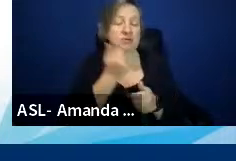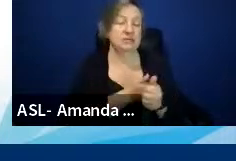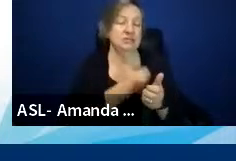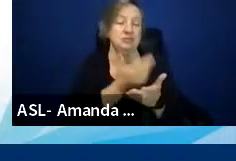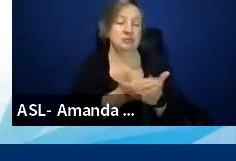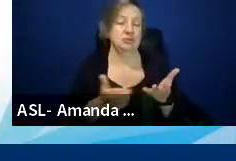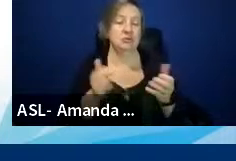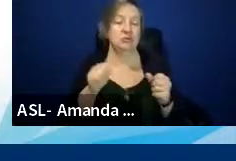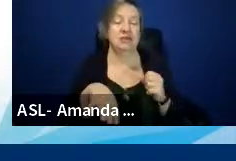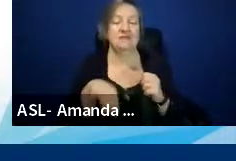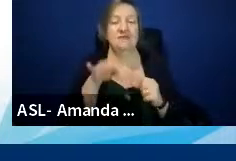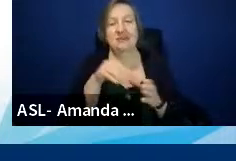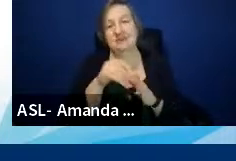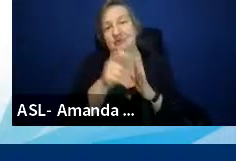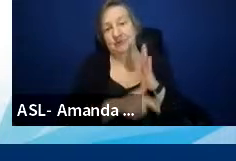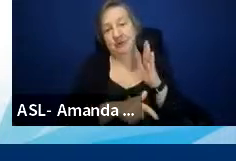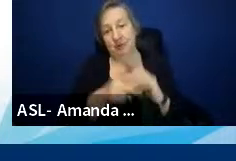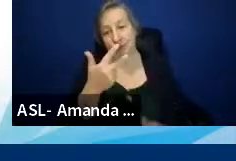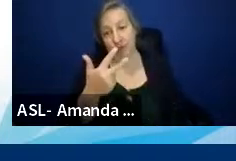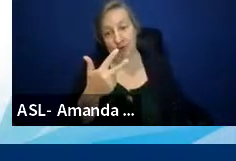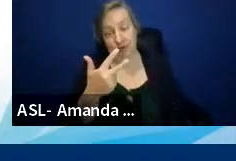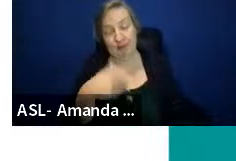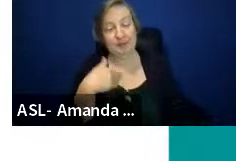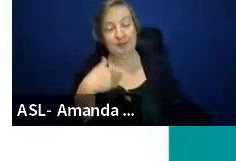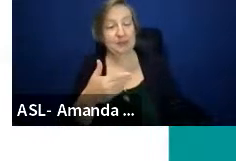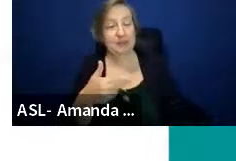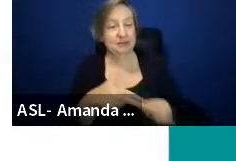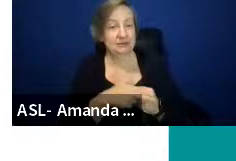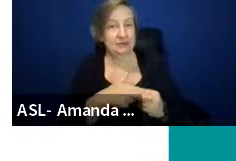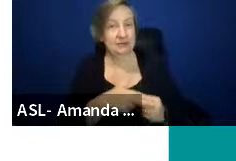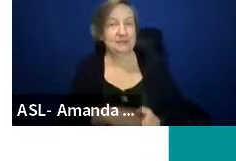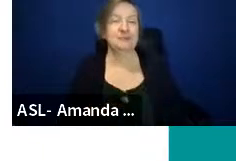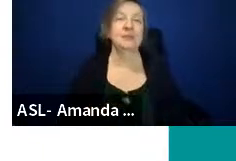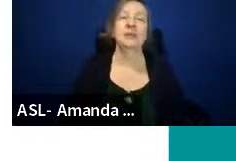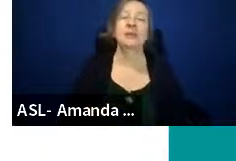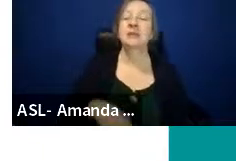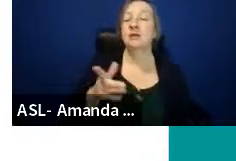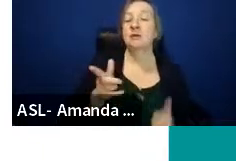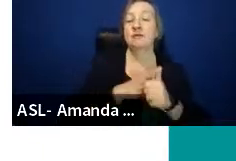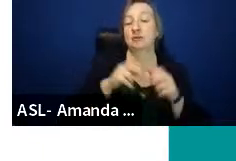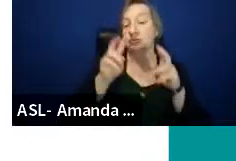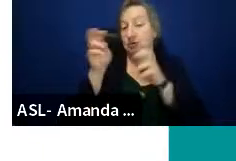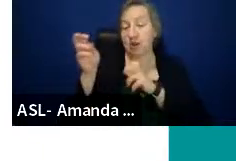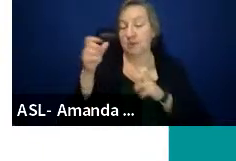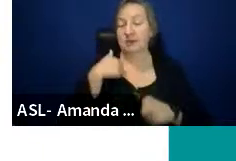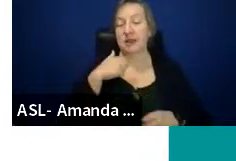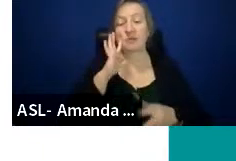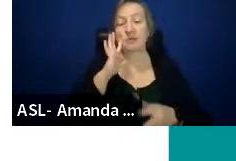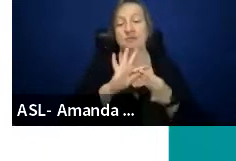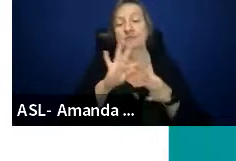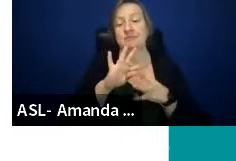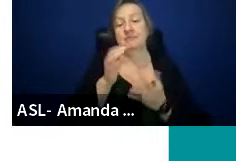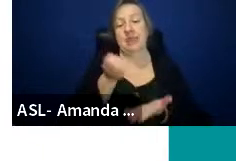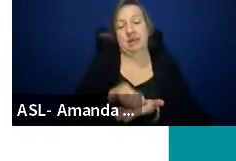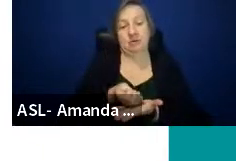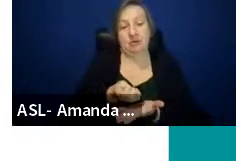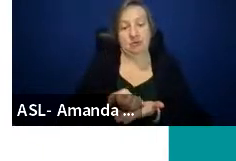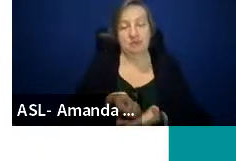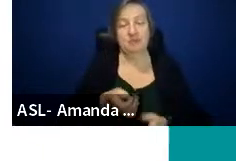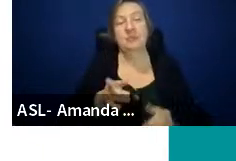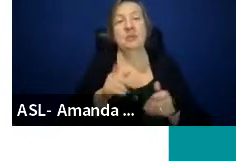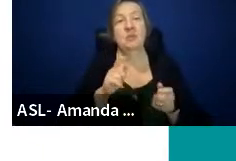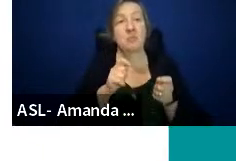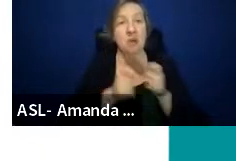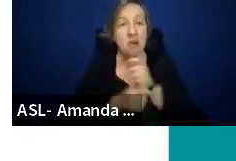in Chapter 3. Next slide. So the first topic I'll be talking about is economics. The